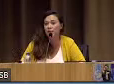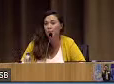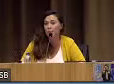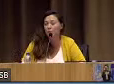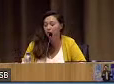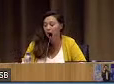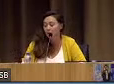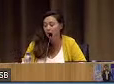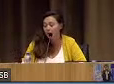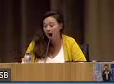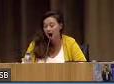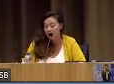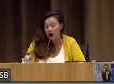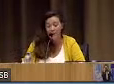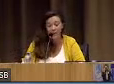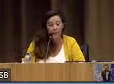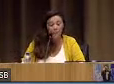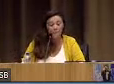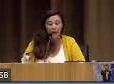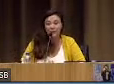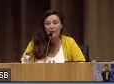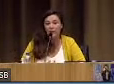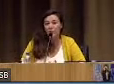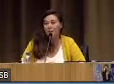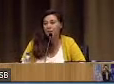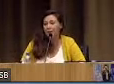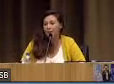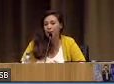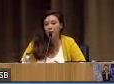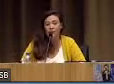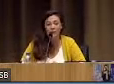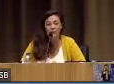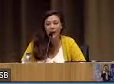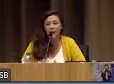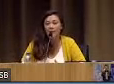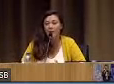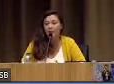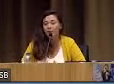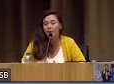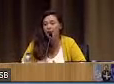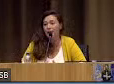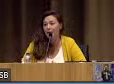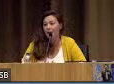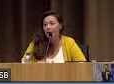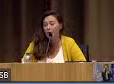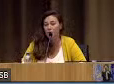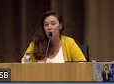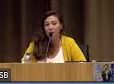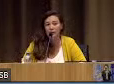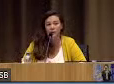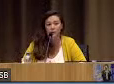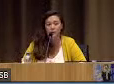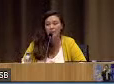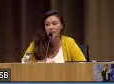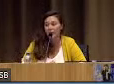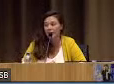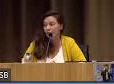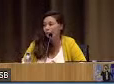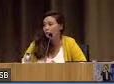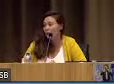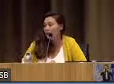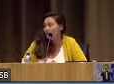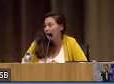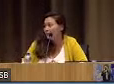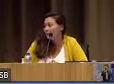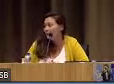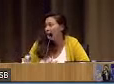train machines to learn a little bit about the Brazilian health. We need to do the regulation and see